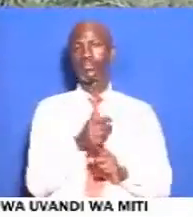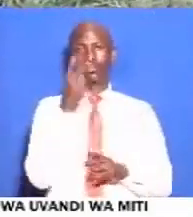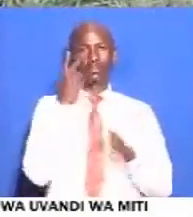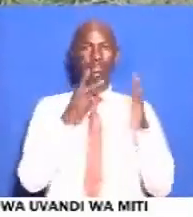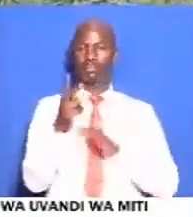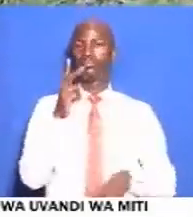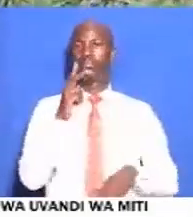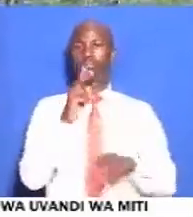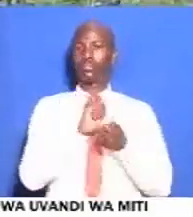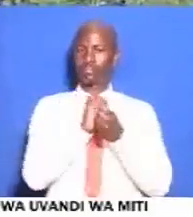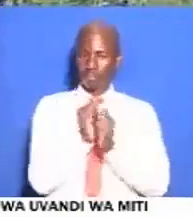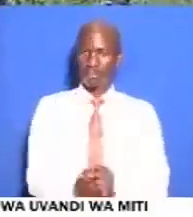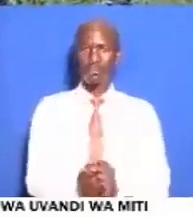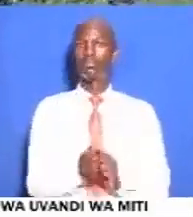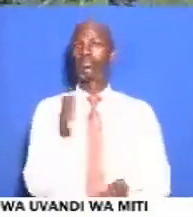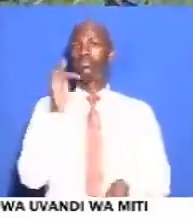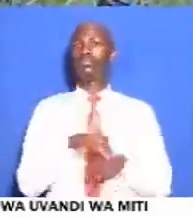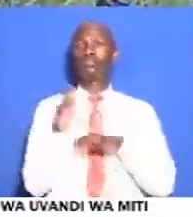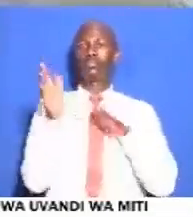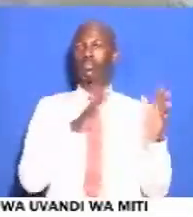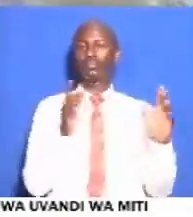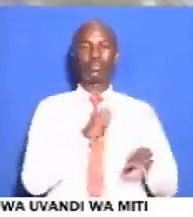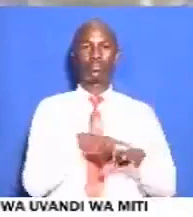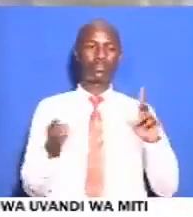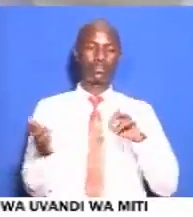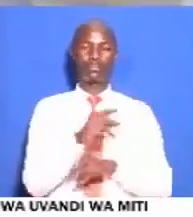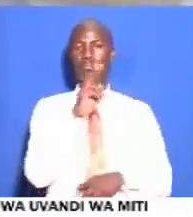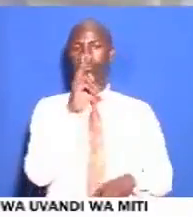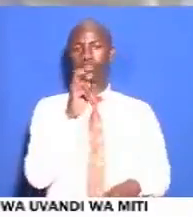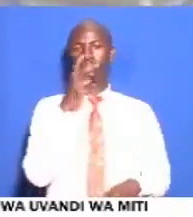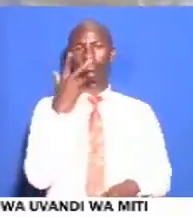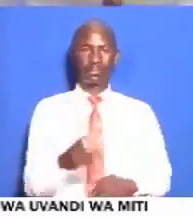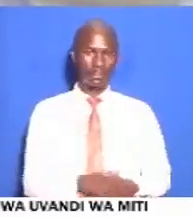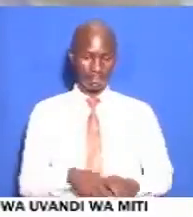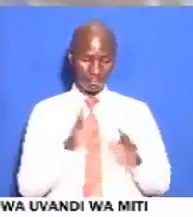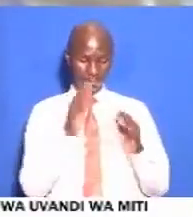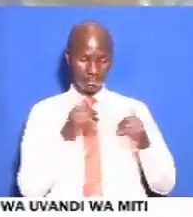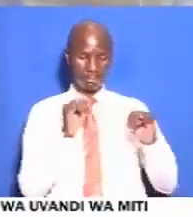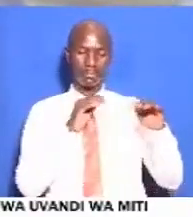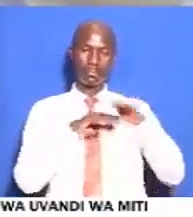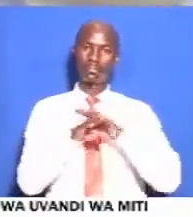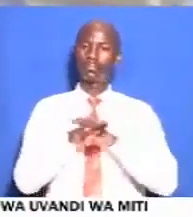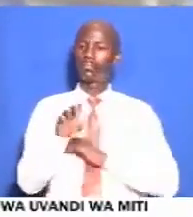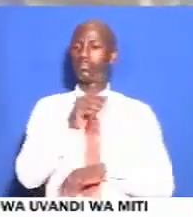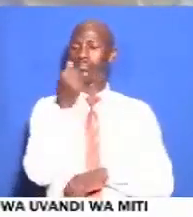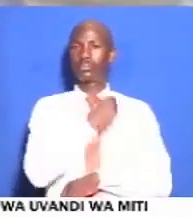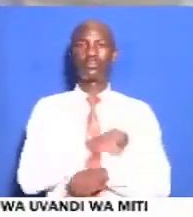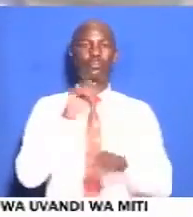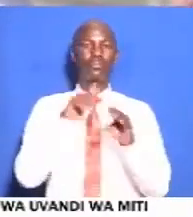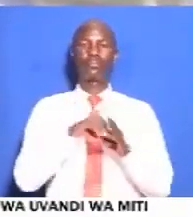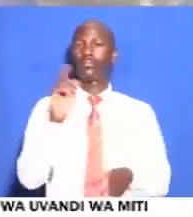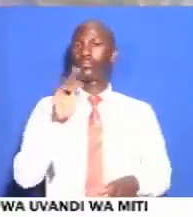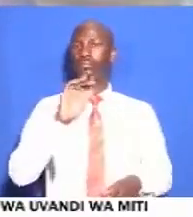mokuna uvinduku nzeve tuivikia mwaka wangilile na miongo tatu. We'll try as much as possible to reach to other schools within Nairobi